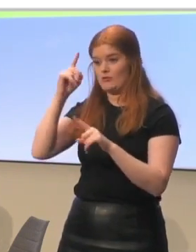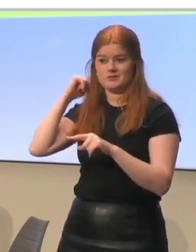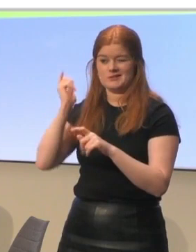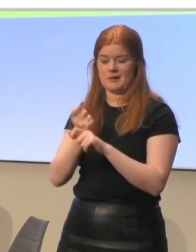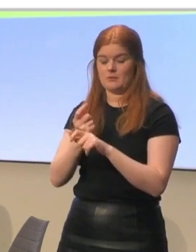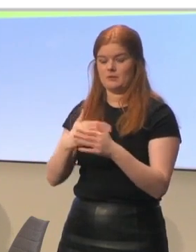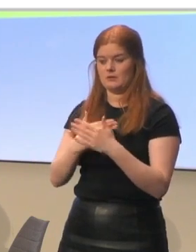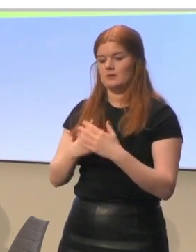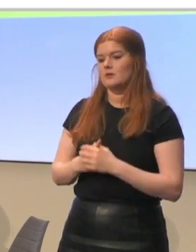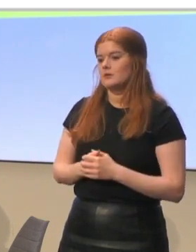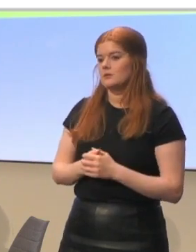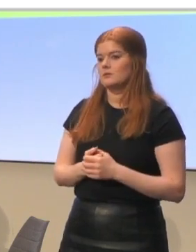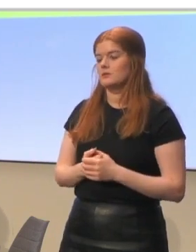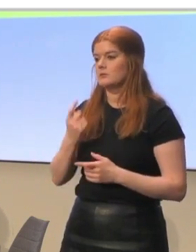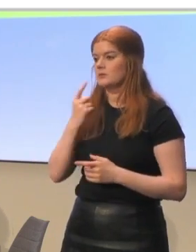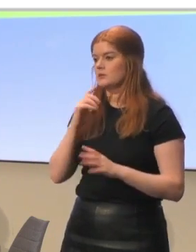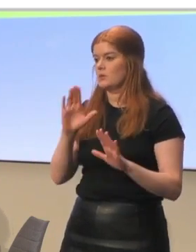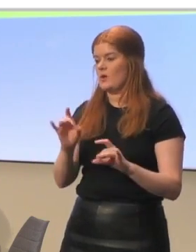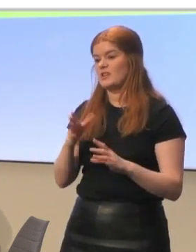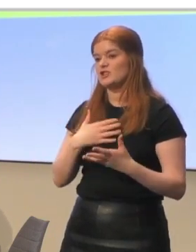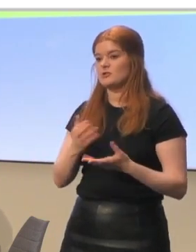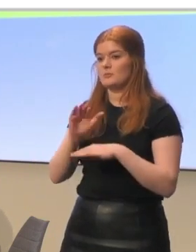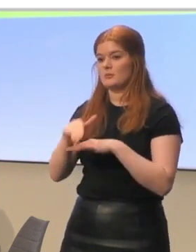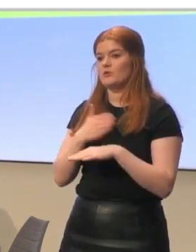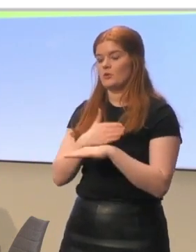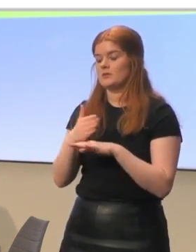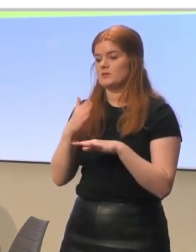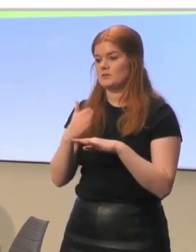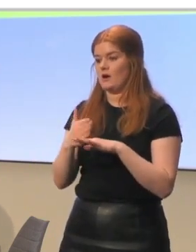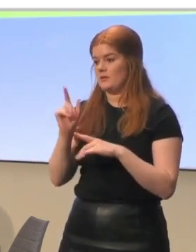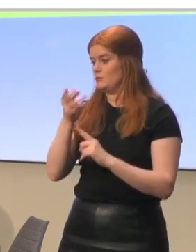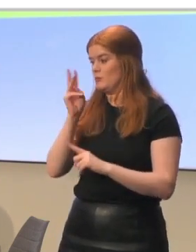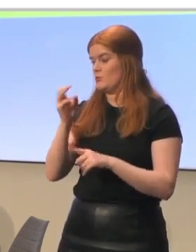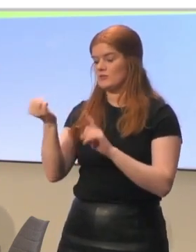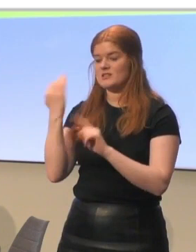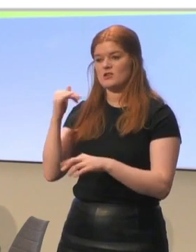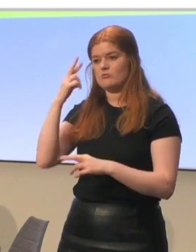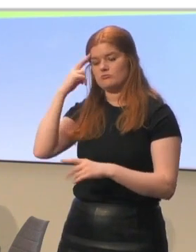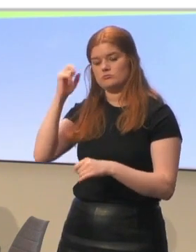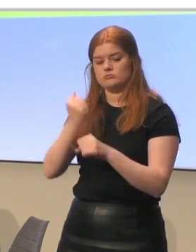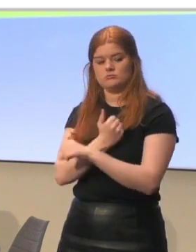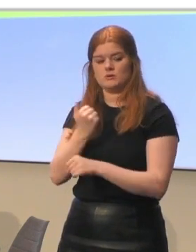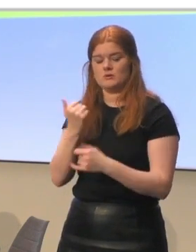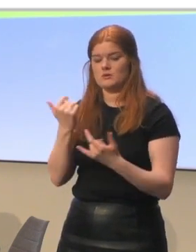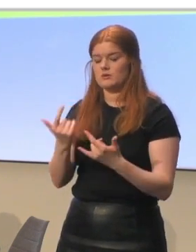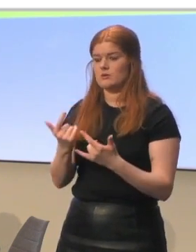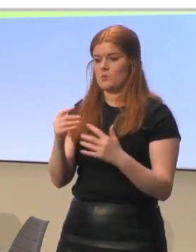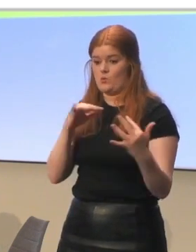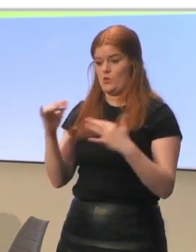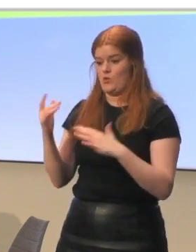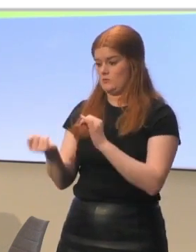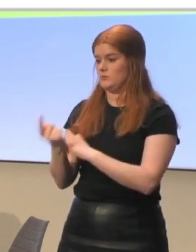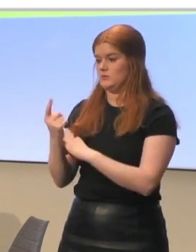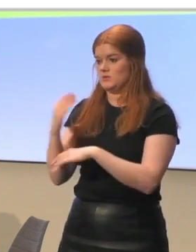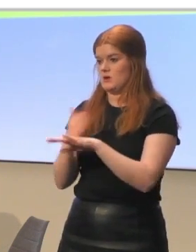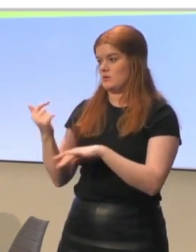here. But I suppose just before I was asked to do this presentation, I remember that the war happened, or it started